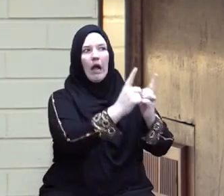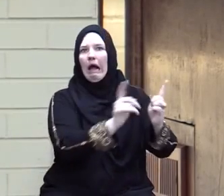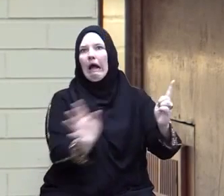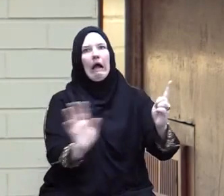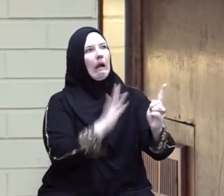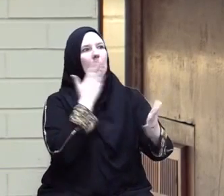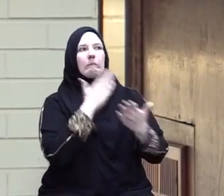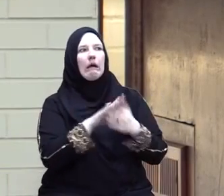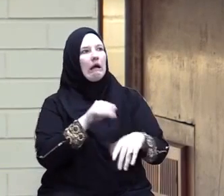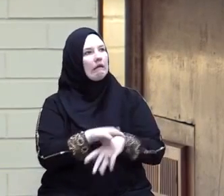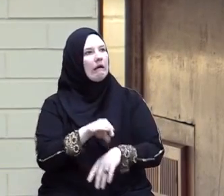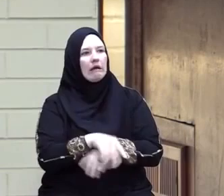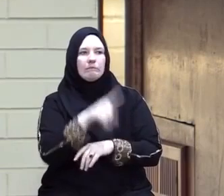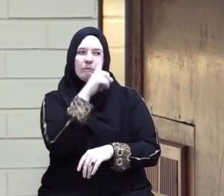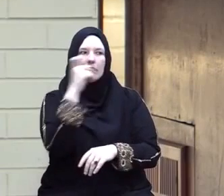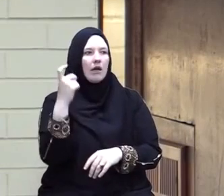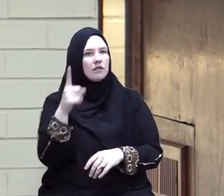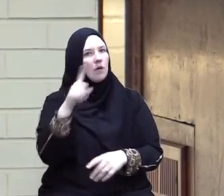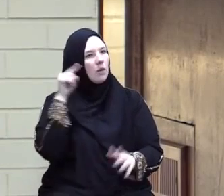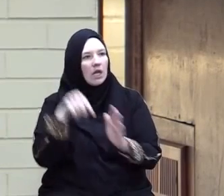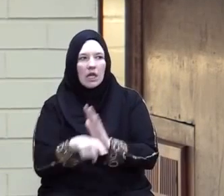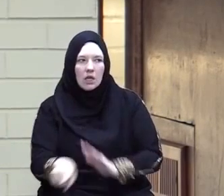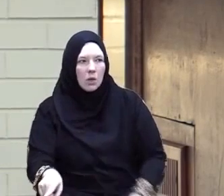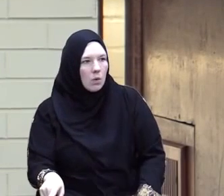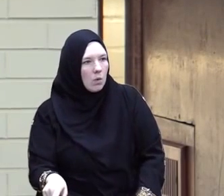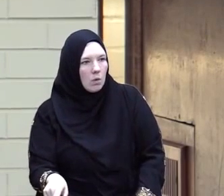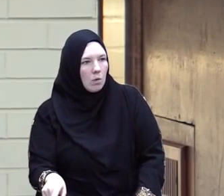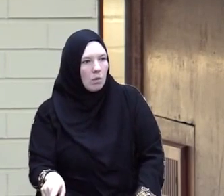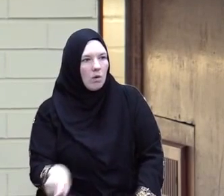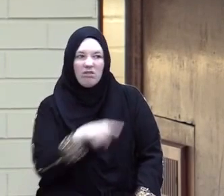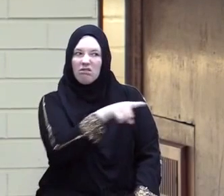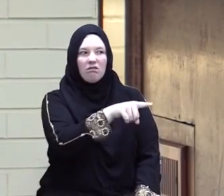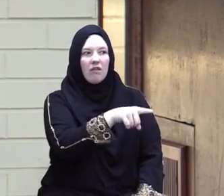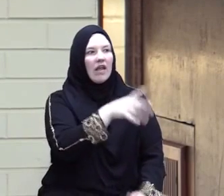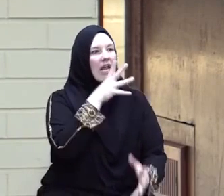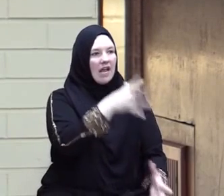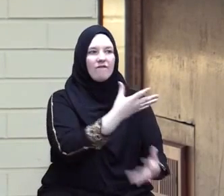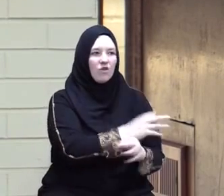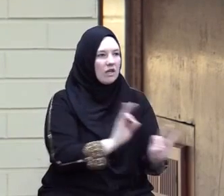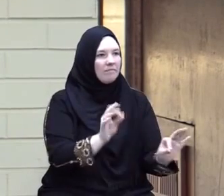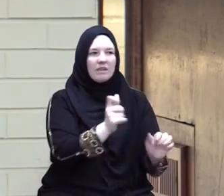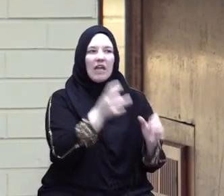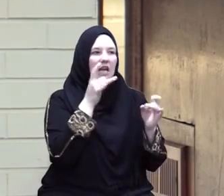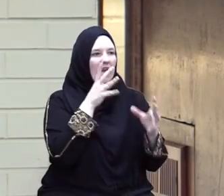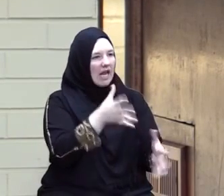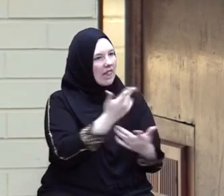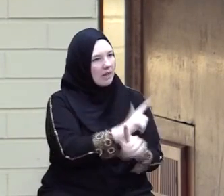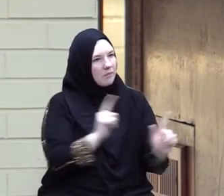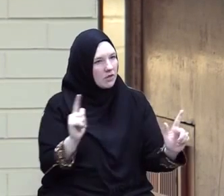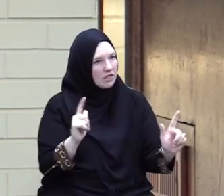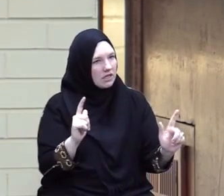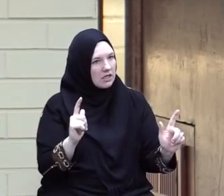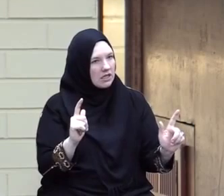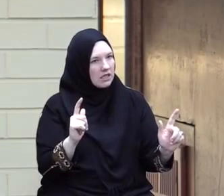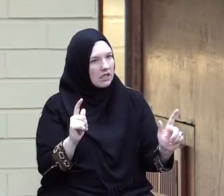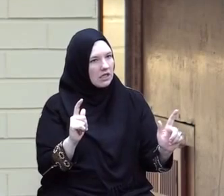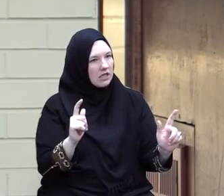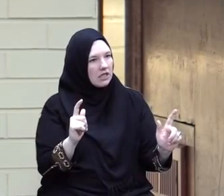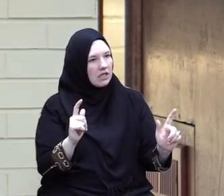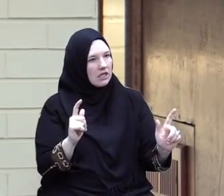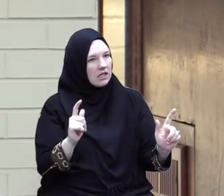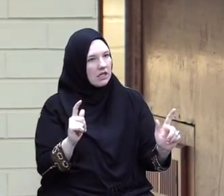will take away our freedom because these guys, they hate freedoms. They hate liberty. And